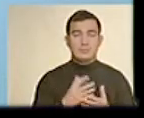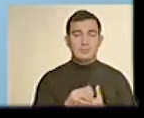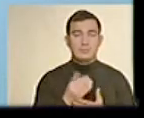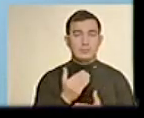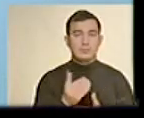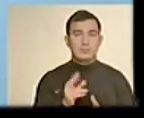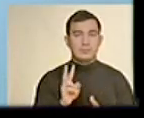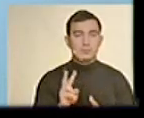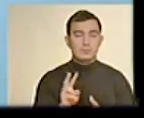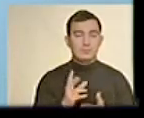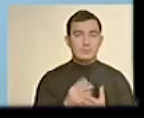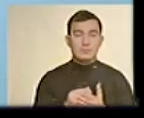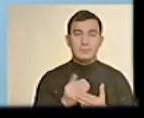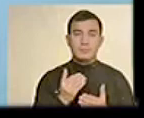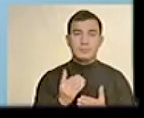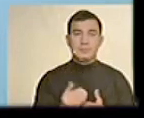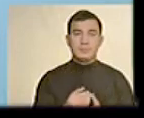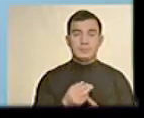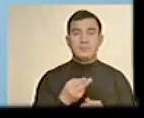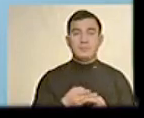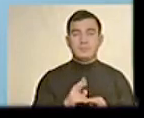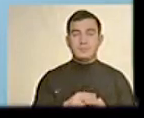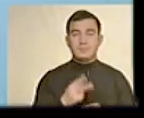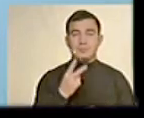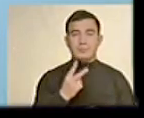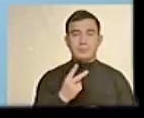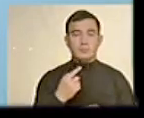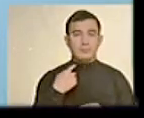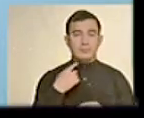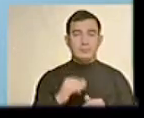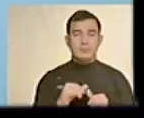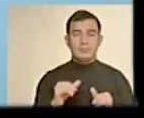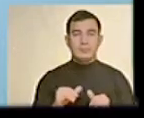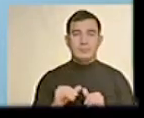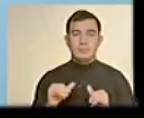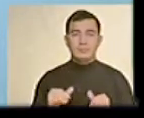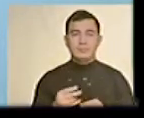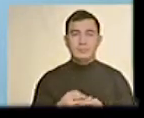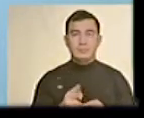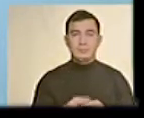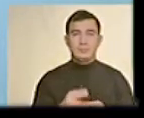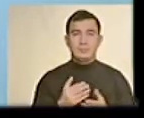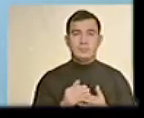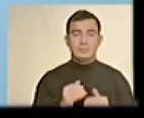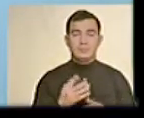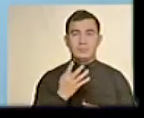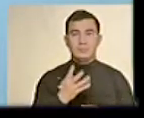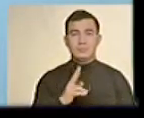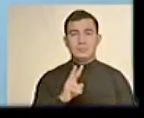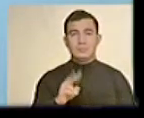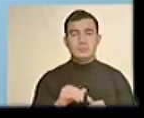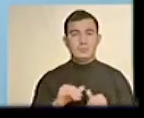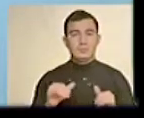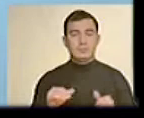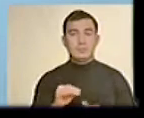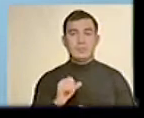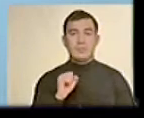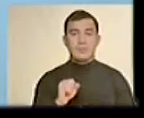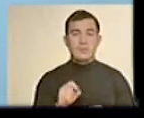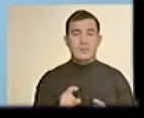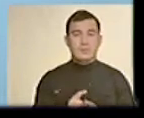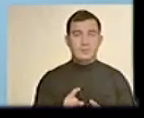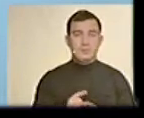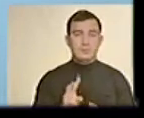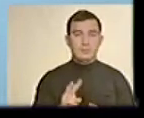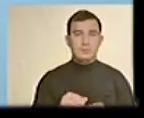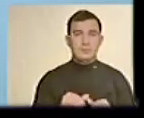kvadrati. Ya'ni bu yerda 2 ta ko'paytuvchini kvadratga oshirishimiz kerak. 4 ni kvadratga oshiramiz va a ni ham